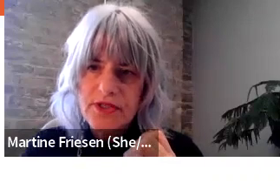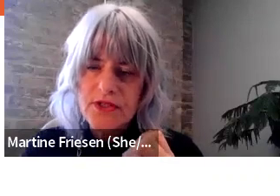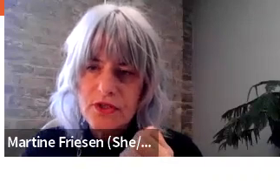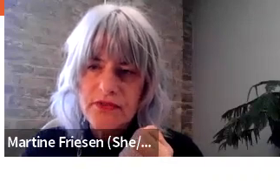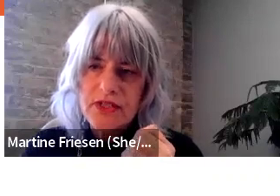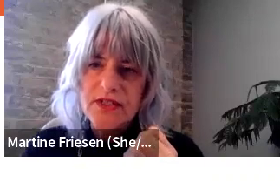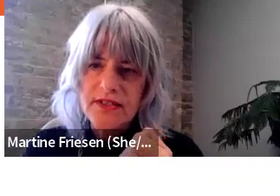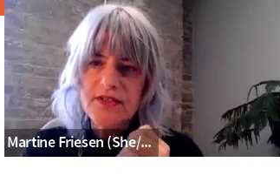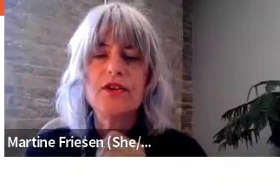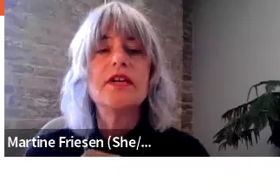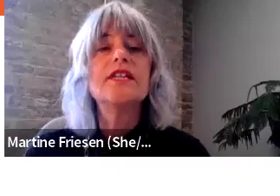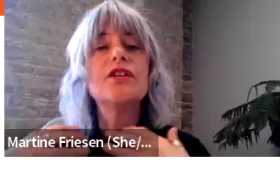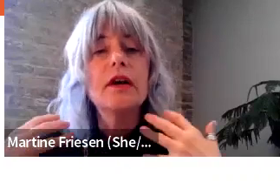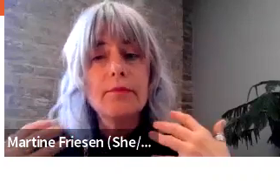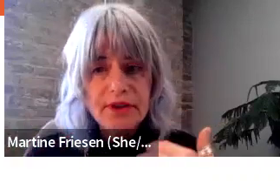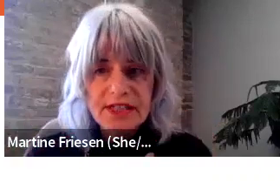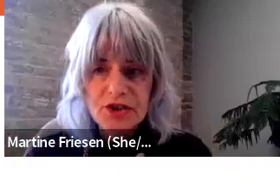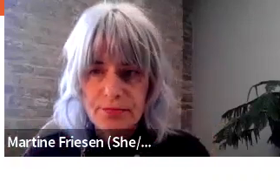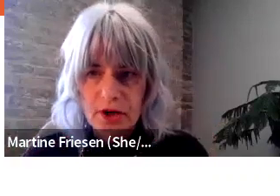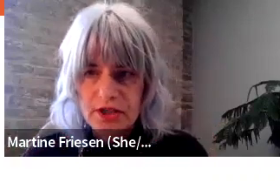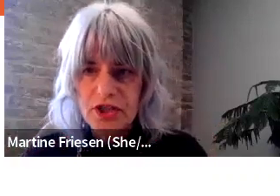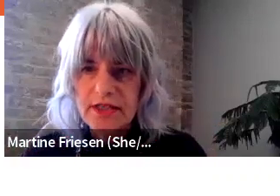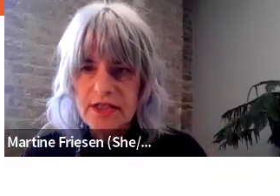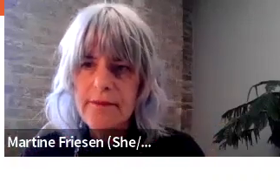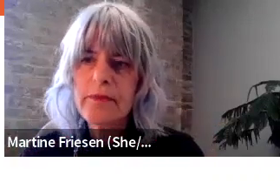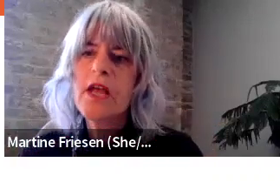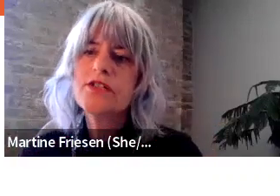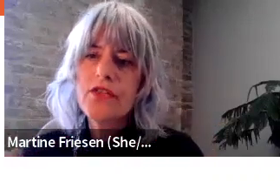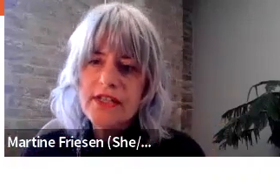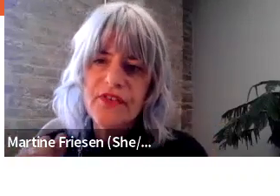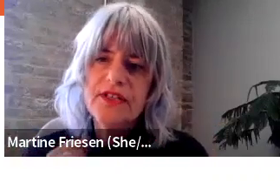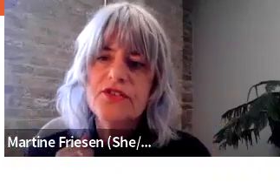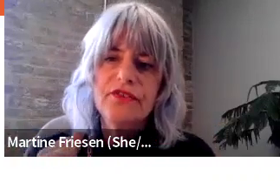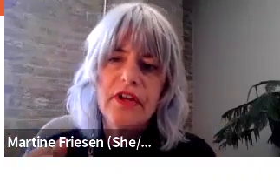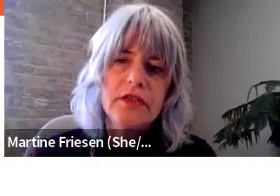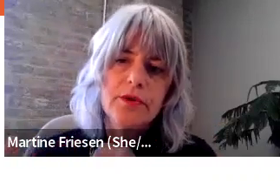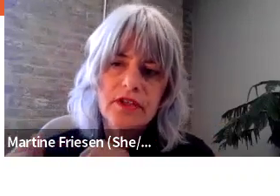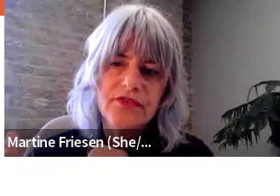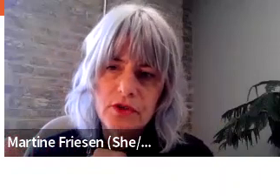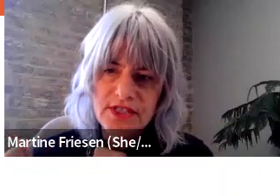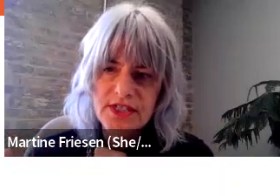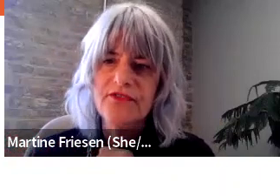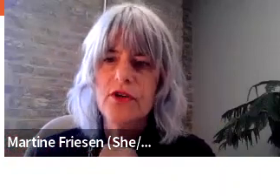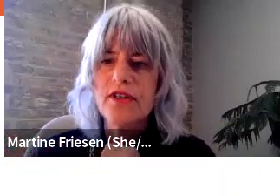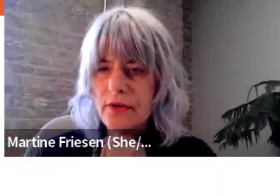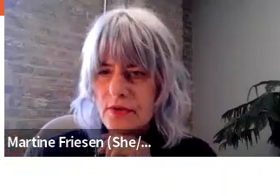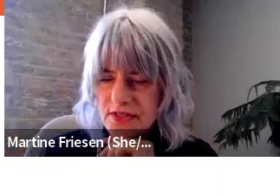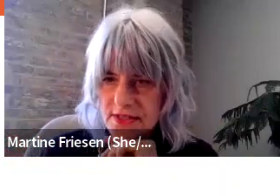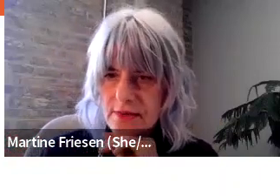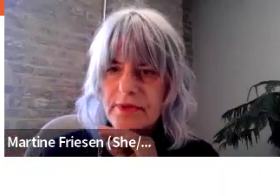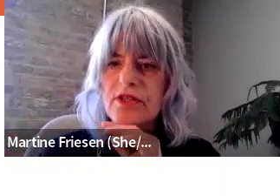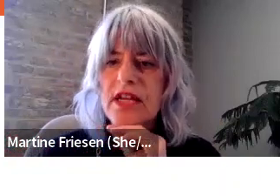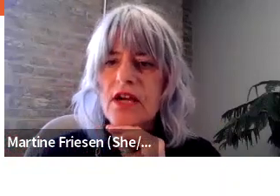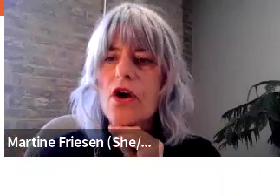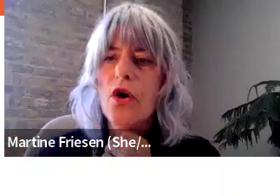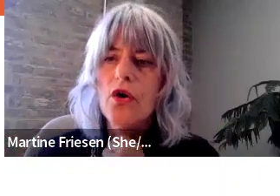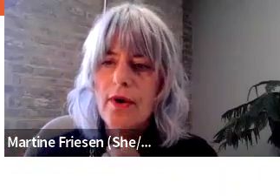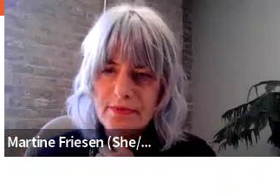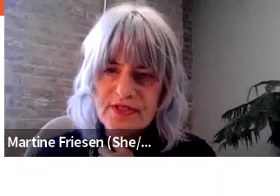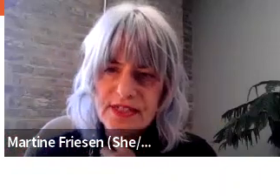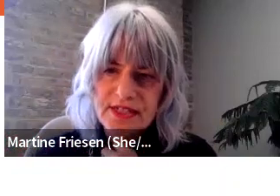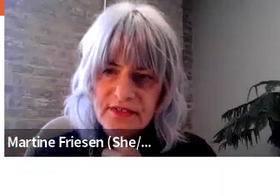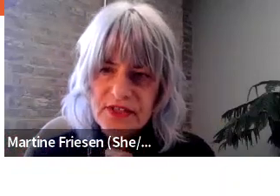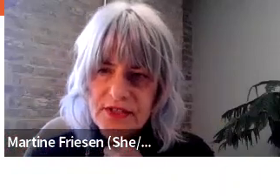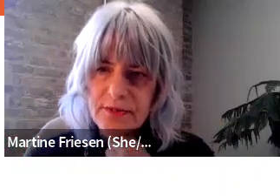disability-related supports and services necessary to complete your project. So these funds are available if you are deaf or living with a disability